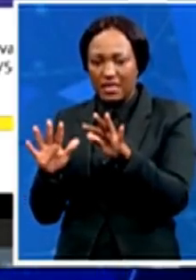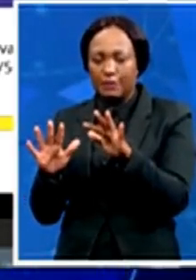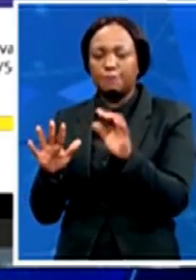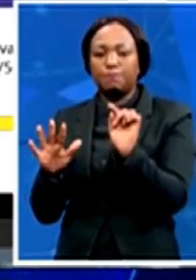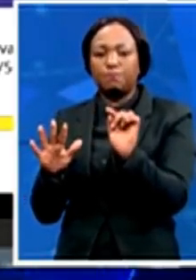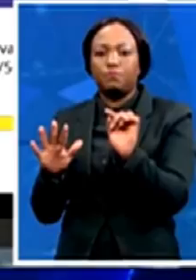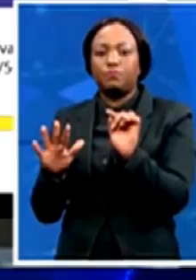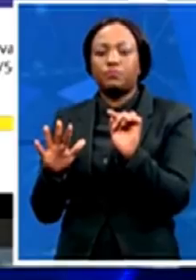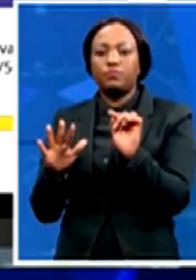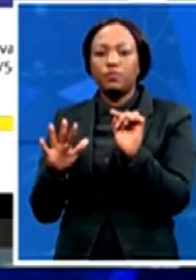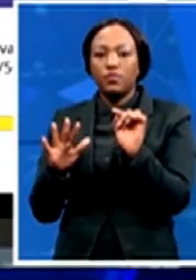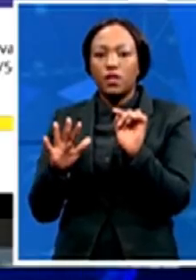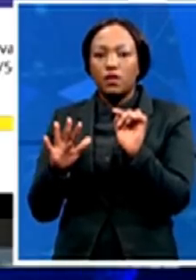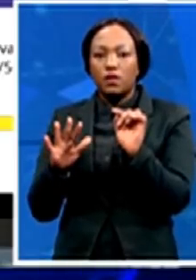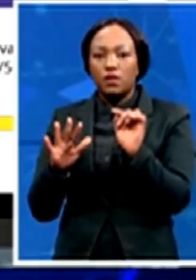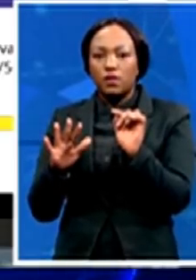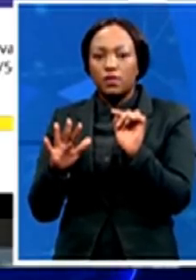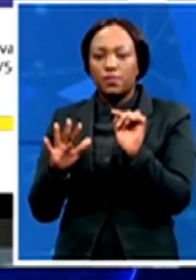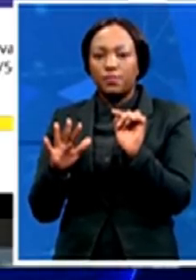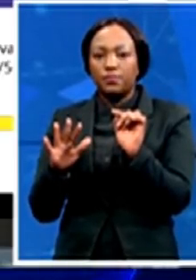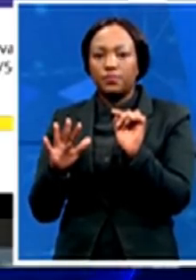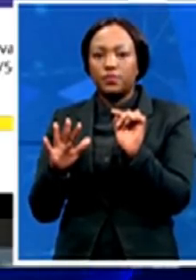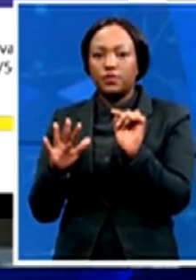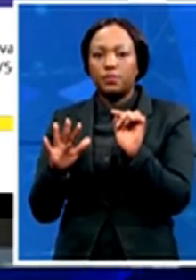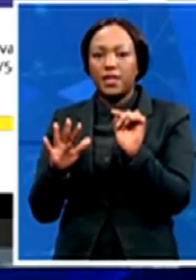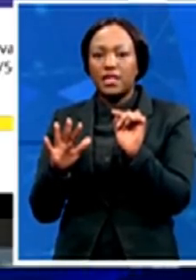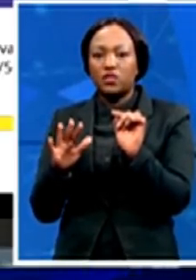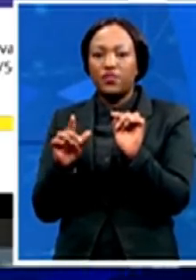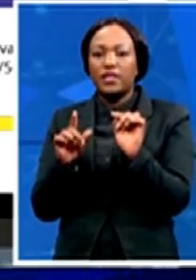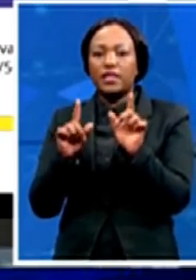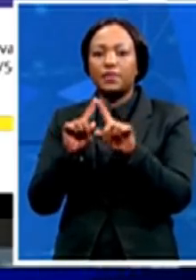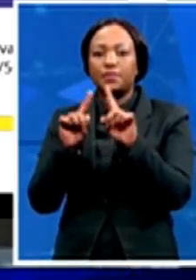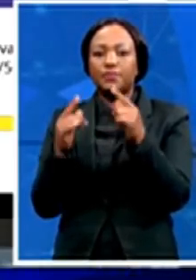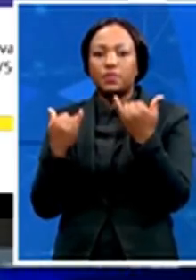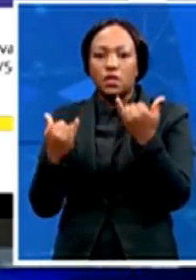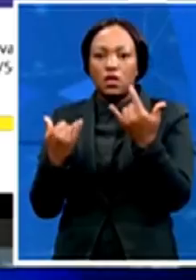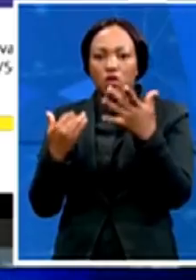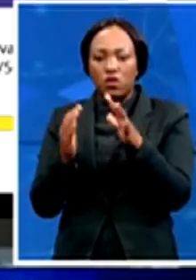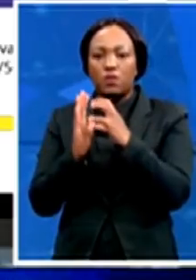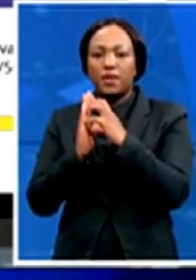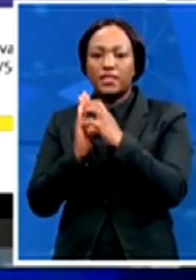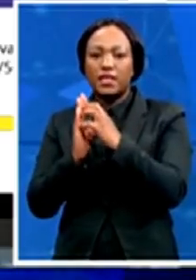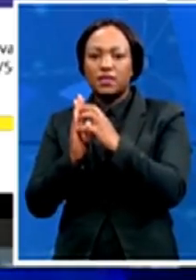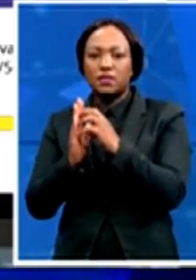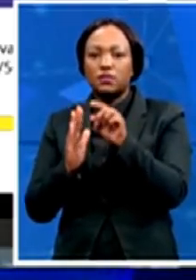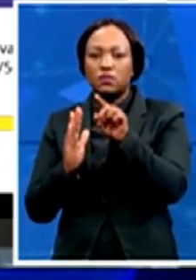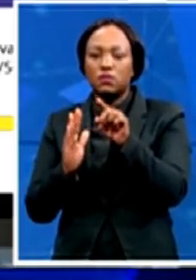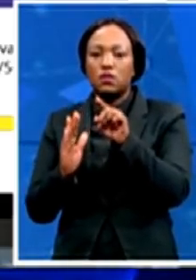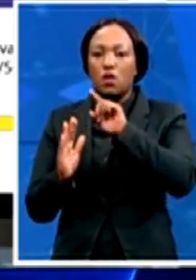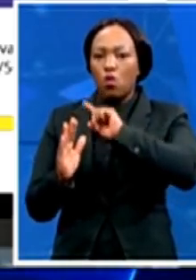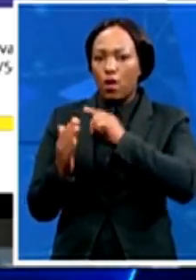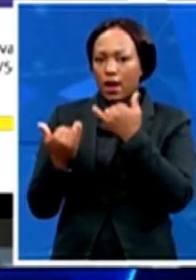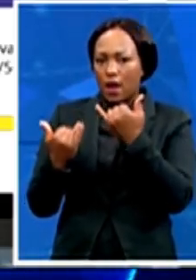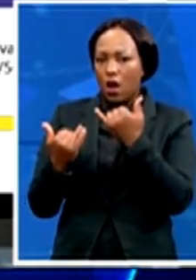We based that on the Ensemble Phase 3 efficacy trial, which was partially conducted here in